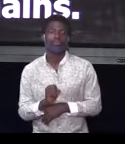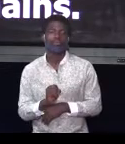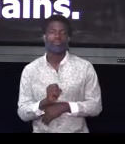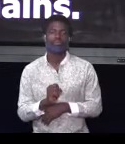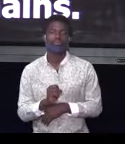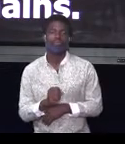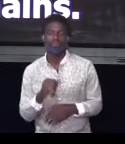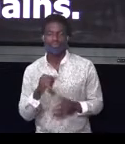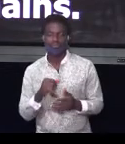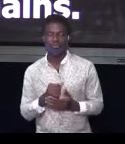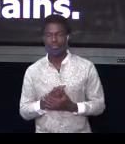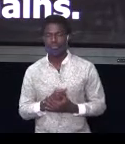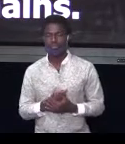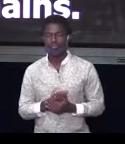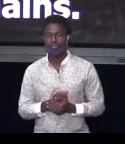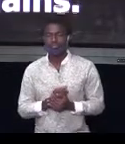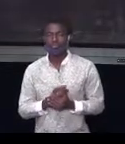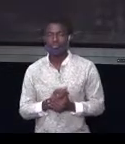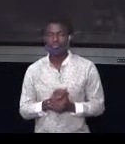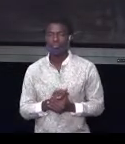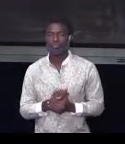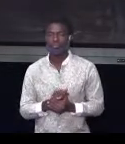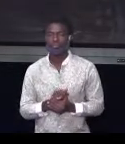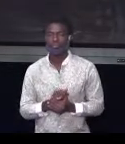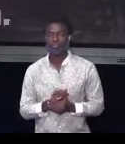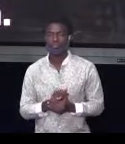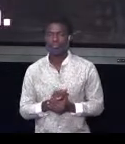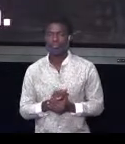and decaying plants and animals' remains.